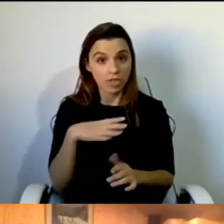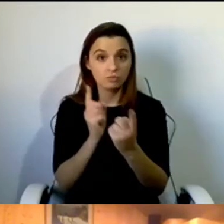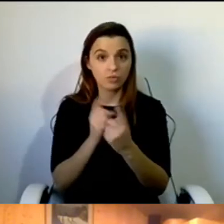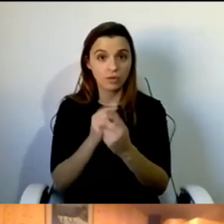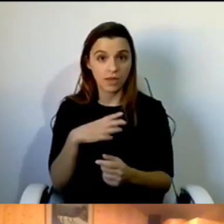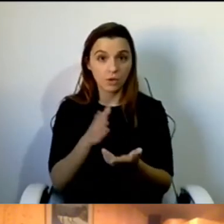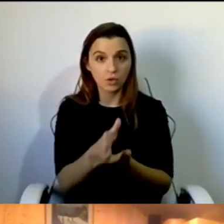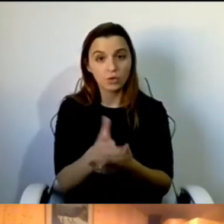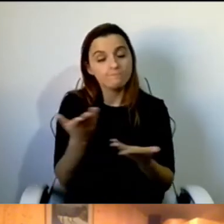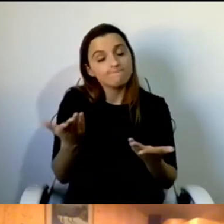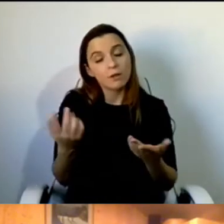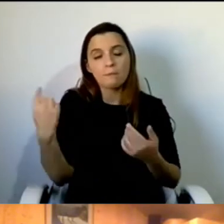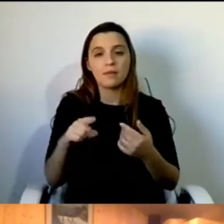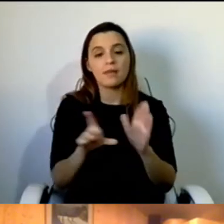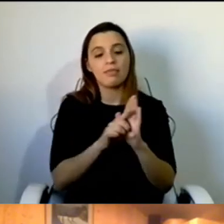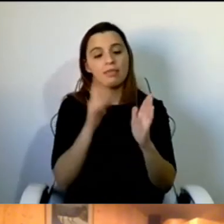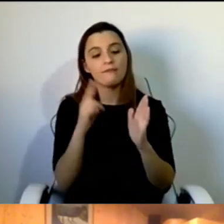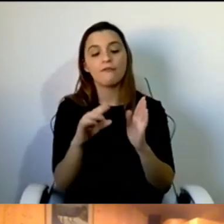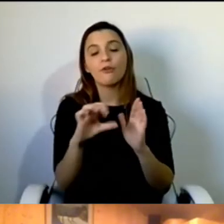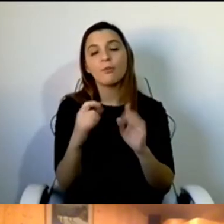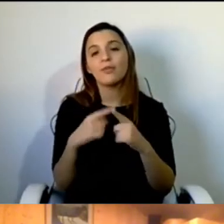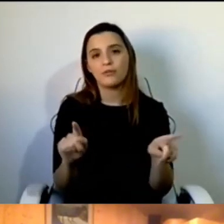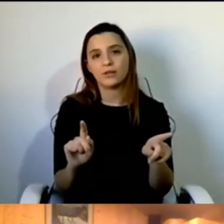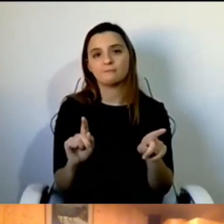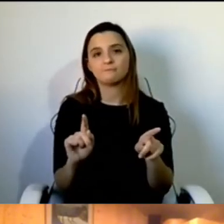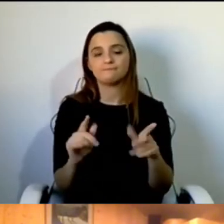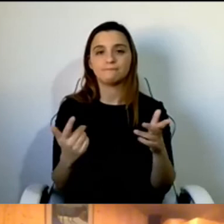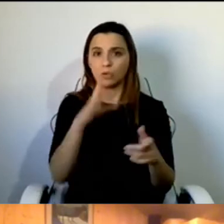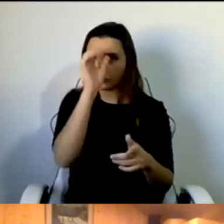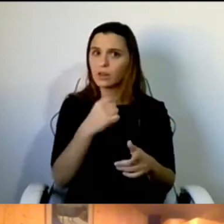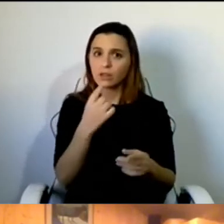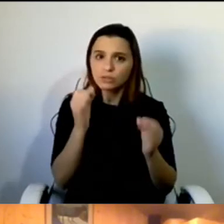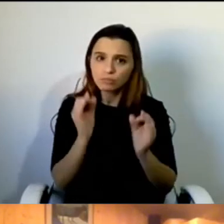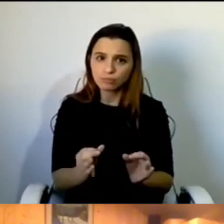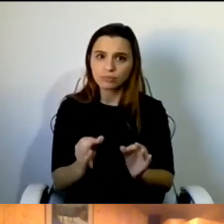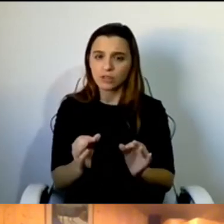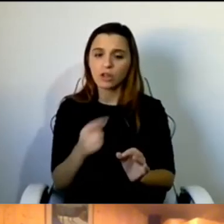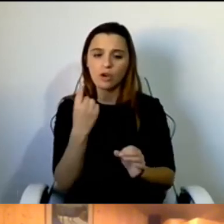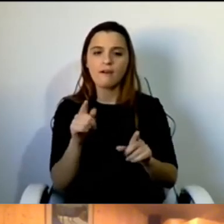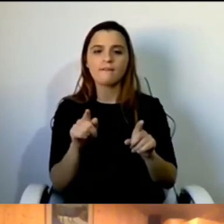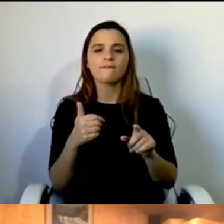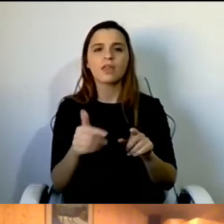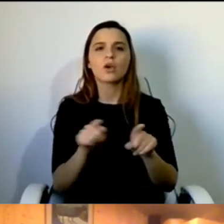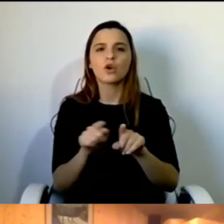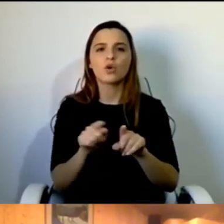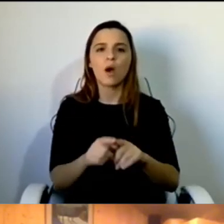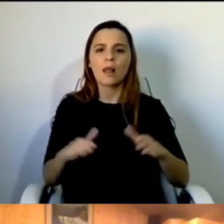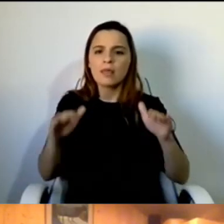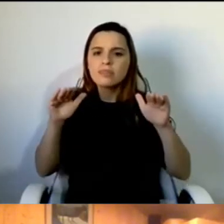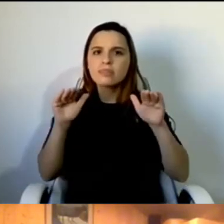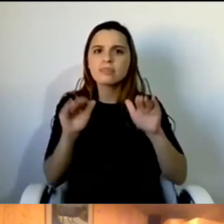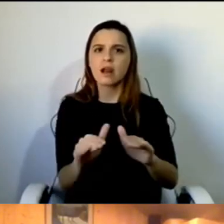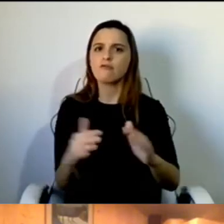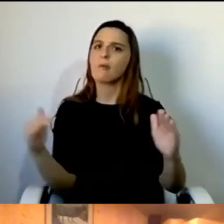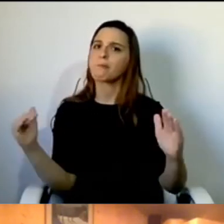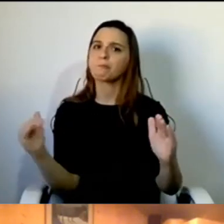to put an emergency brake on the reassessments. So we've had an emergency brake on the reassessment since the